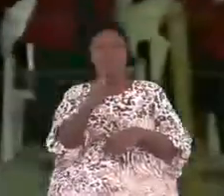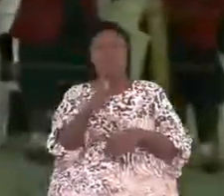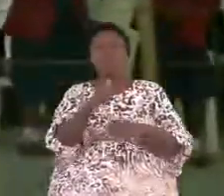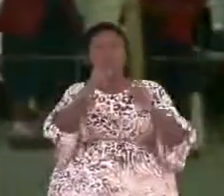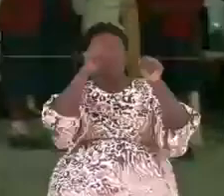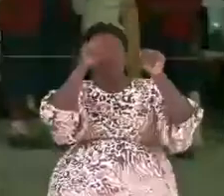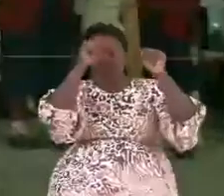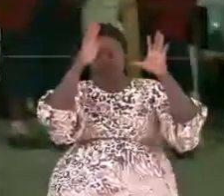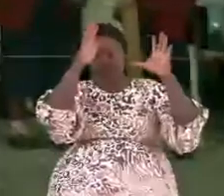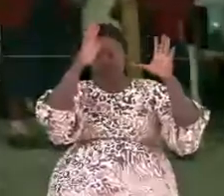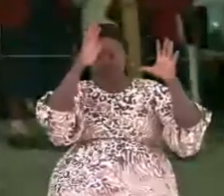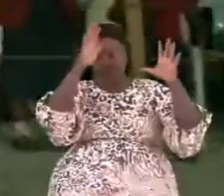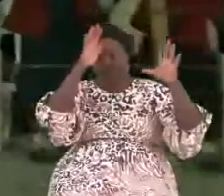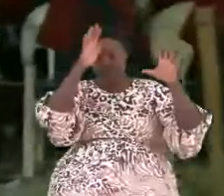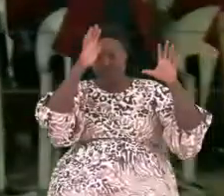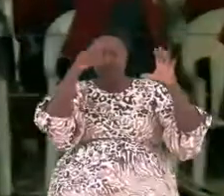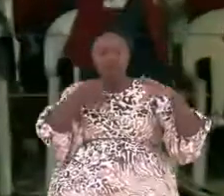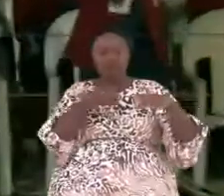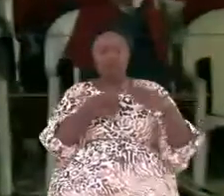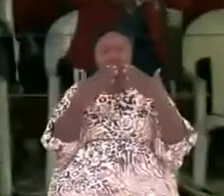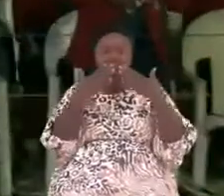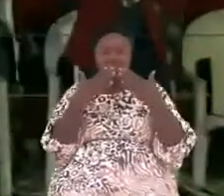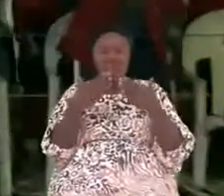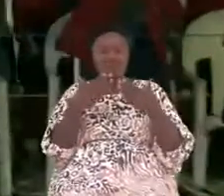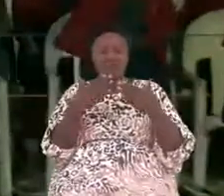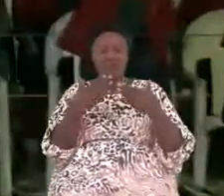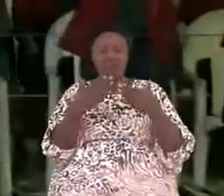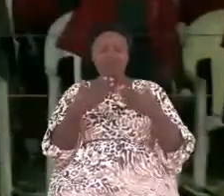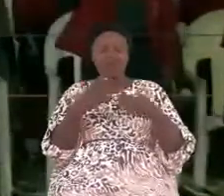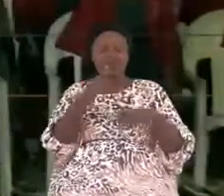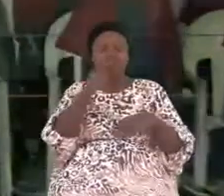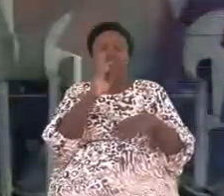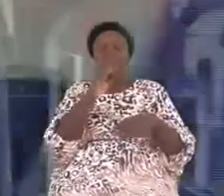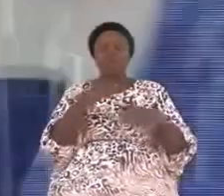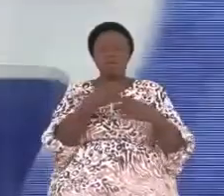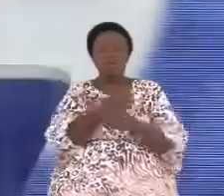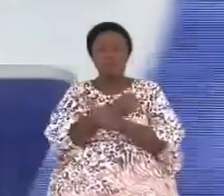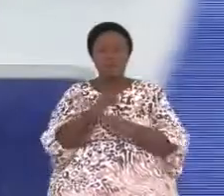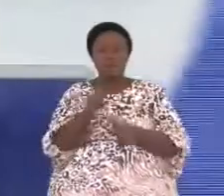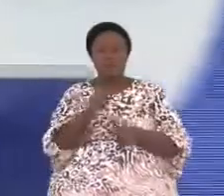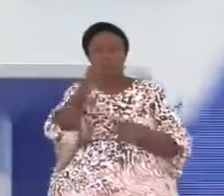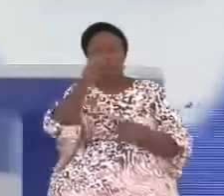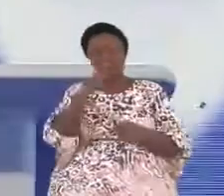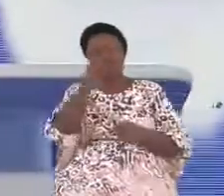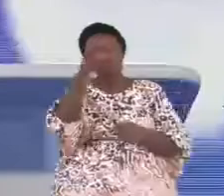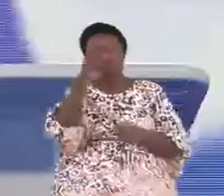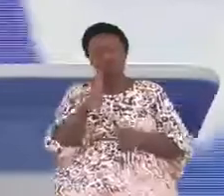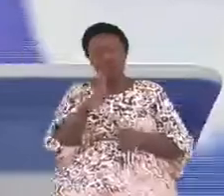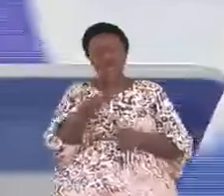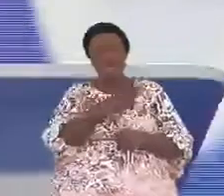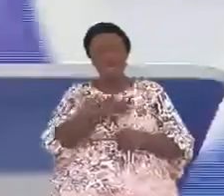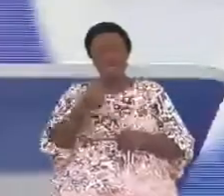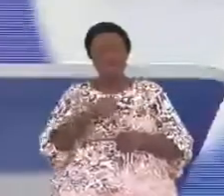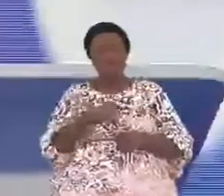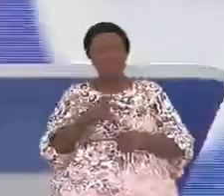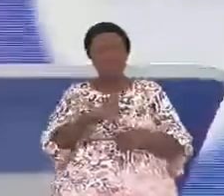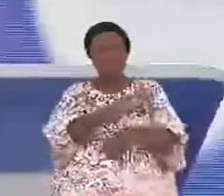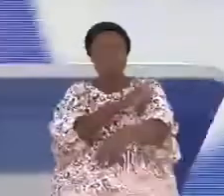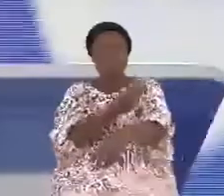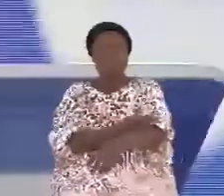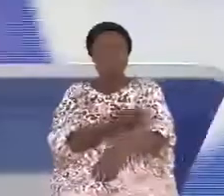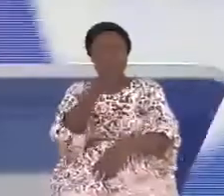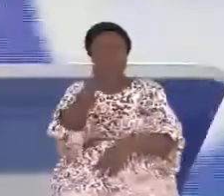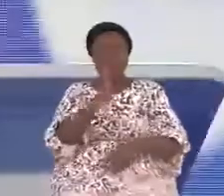Father, we thank you. You are a loving God and a mighty God that